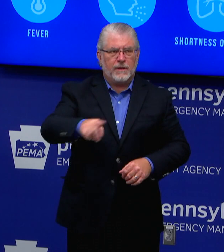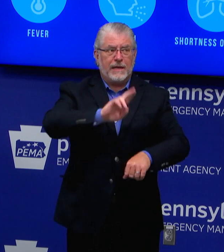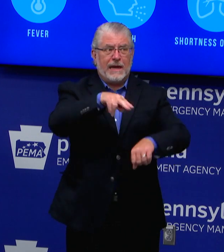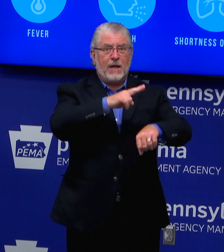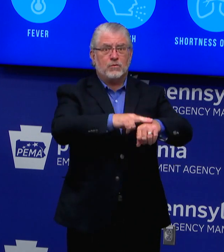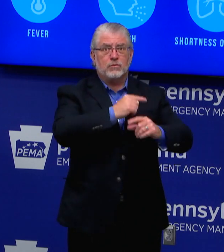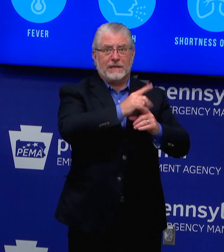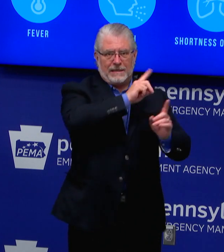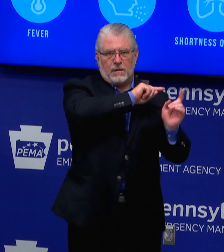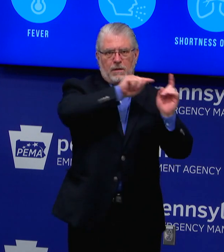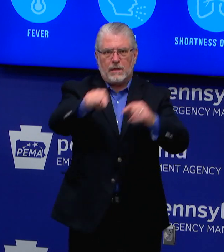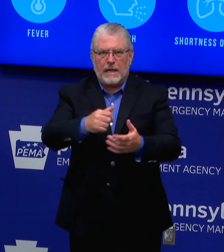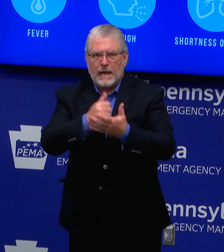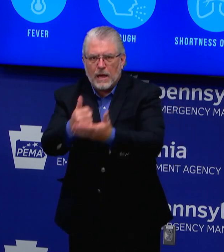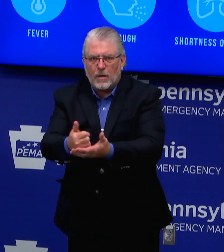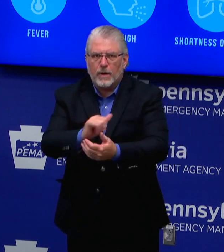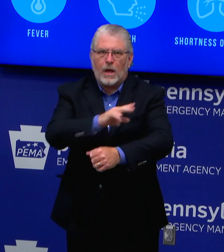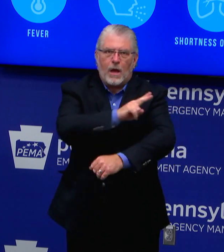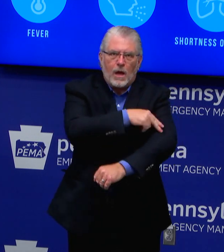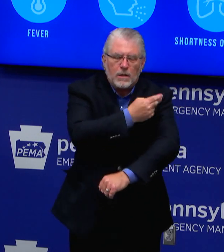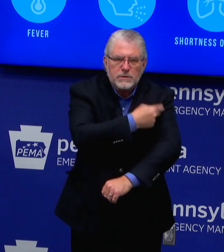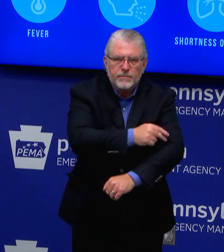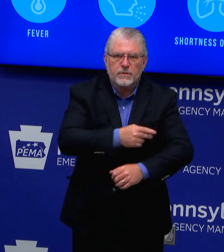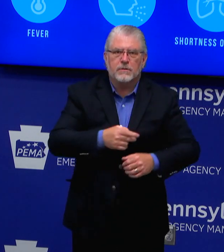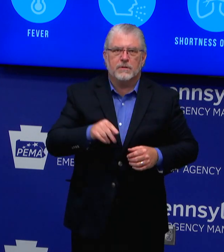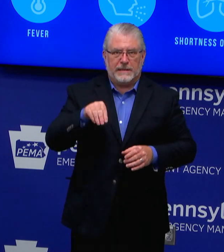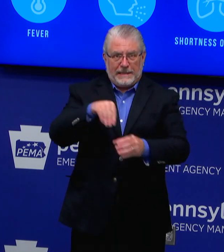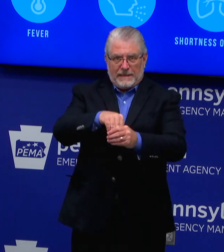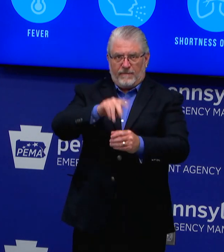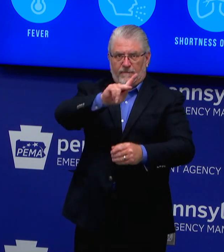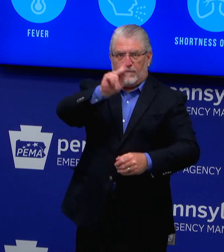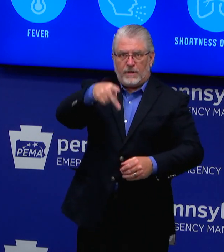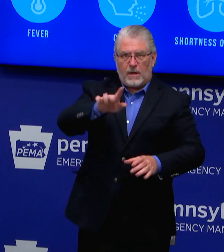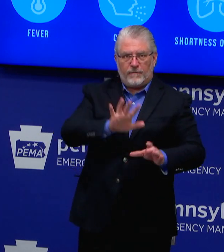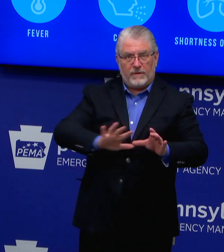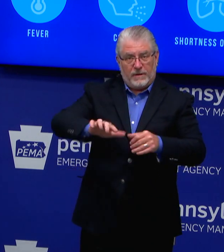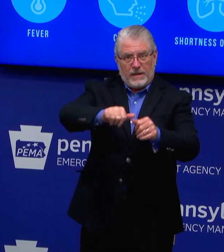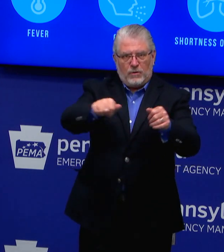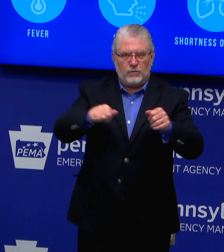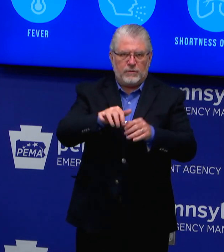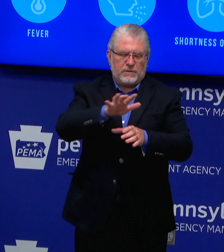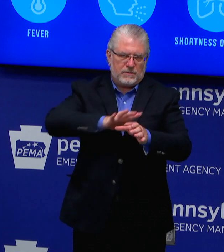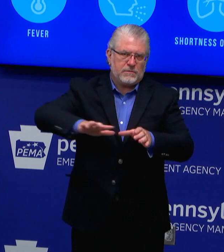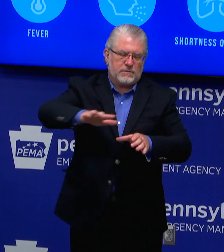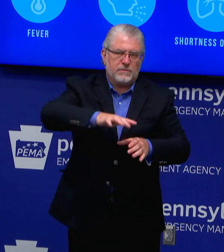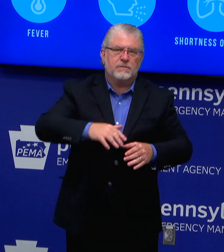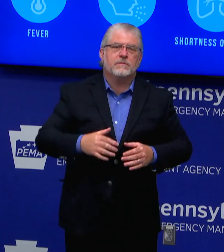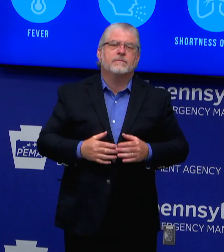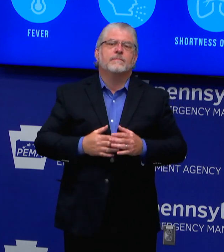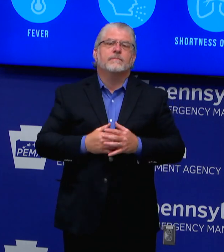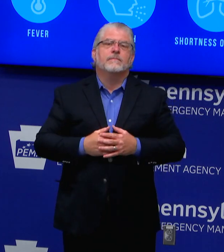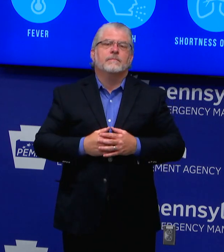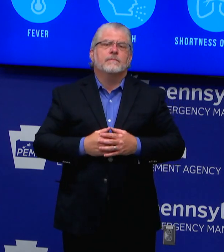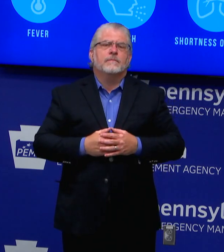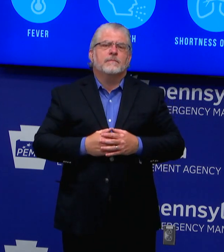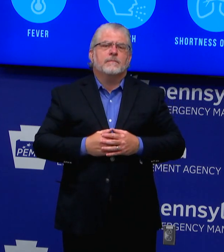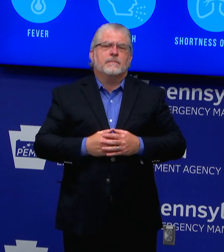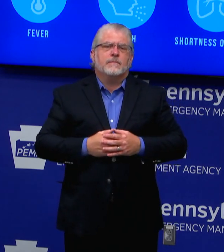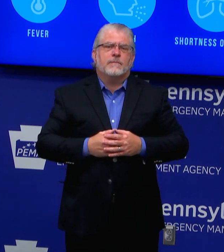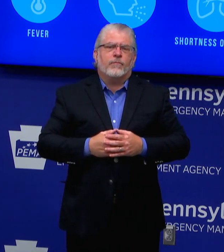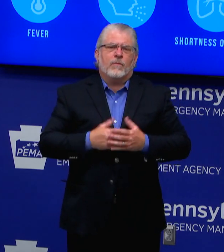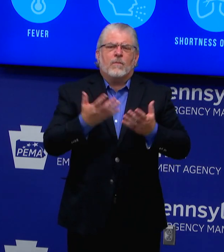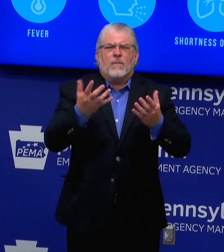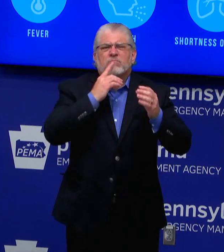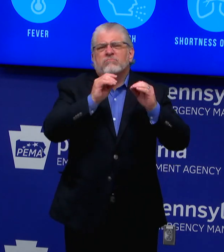of the impacted hospitals in Philadelphia and the greater Philadelphia healthcare system. And obviously, we coordinate on a regular basis